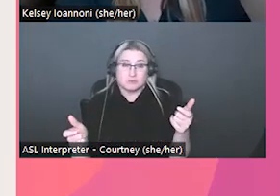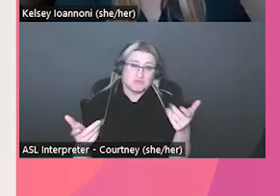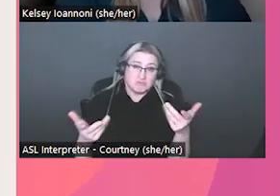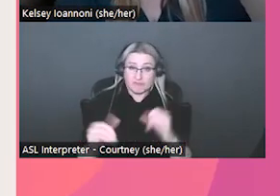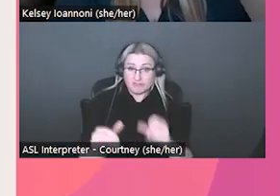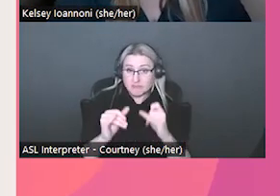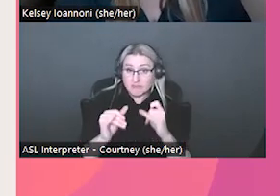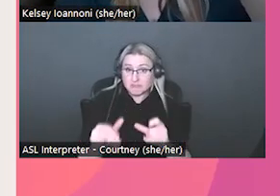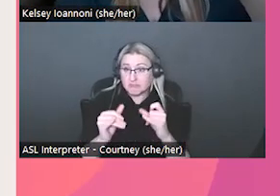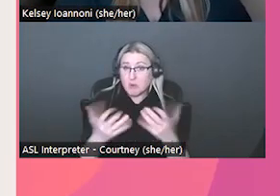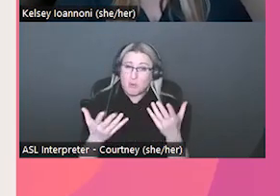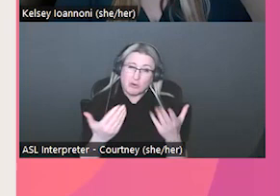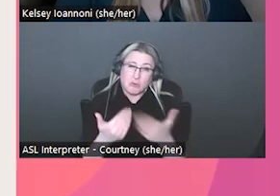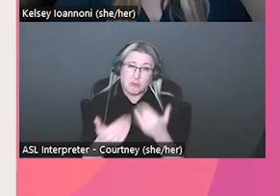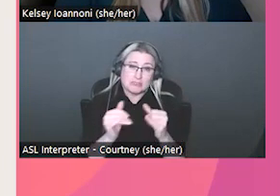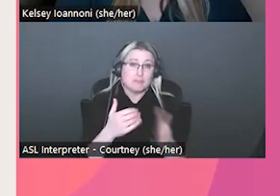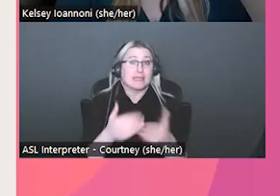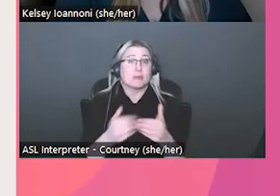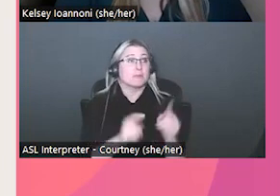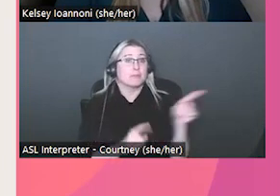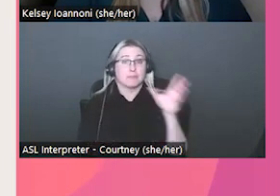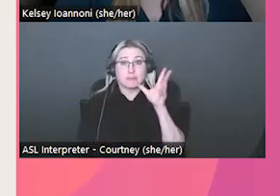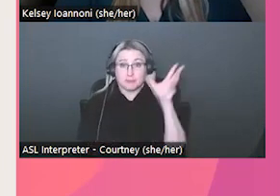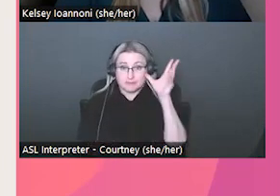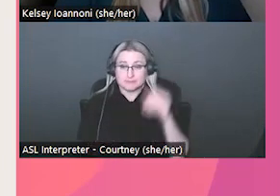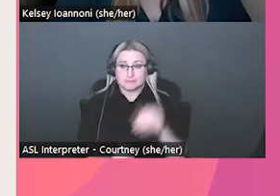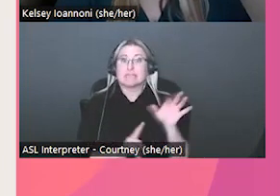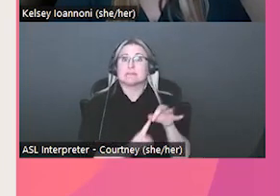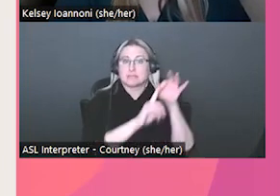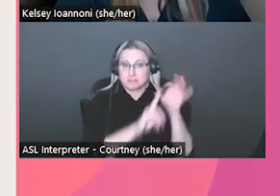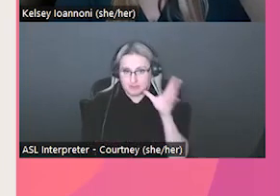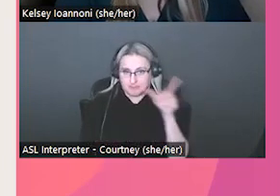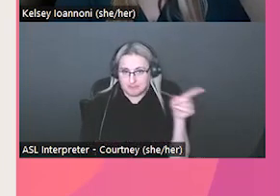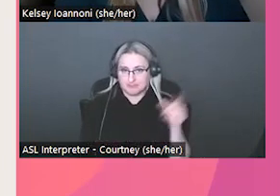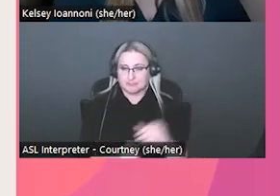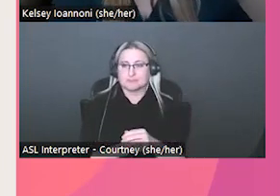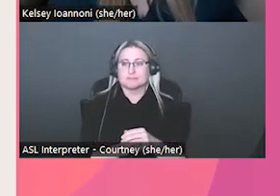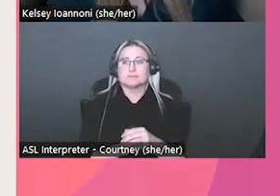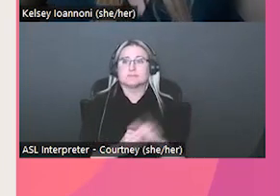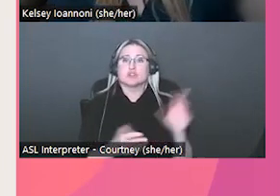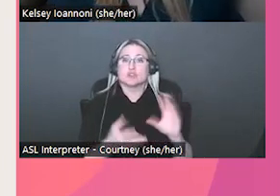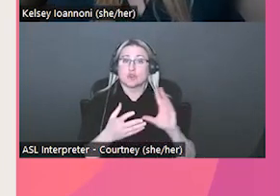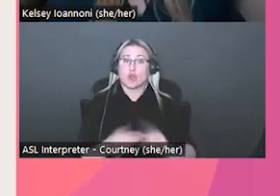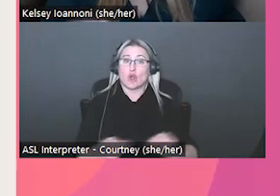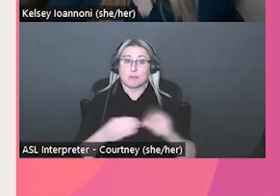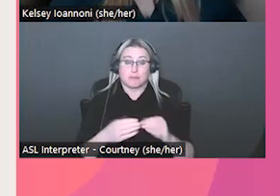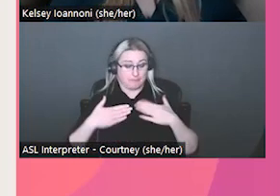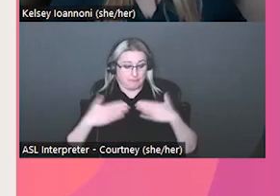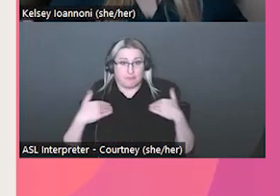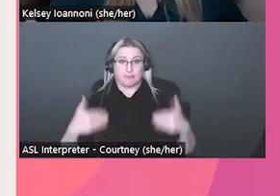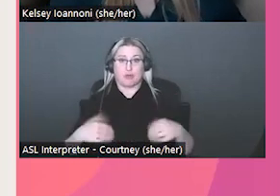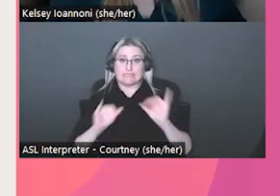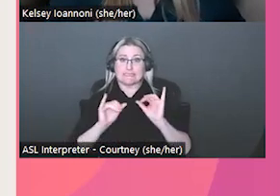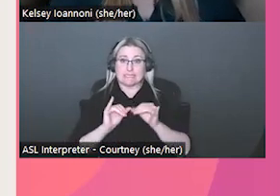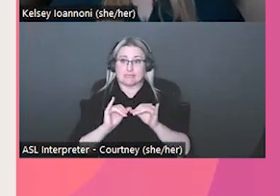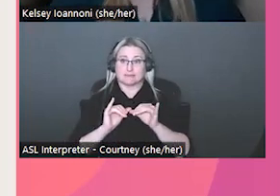things. But I can certainly speak to the way in which my parents, especially my mother, would talk about the way in which my body size would impact,